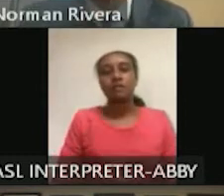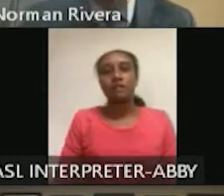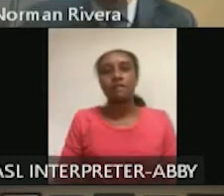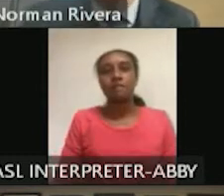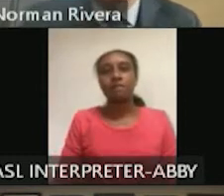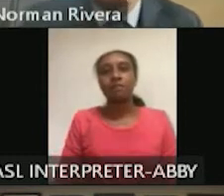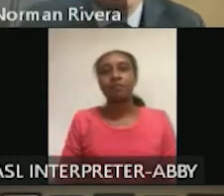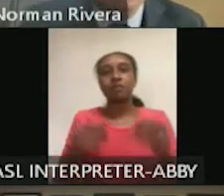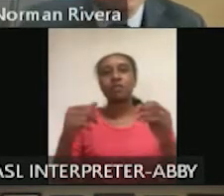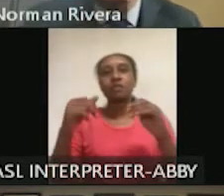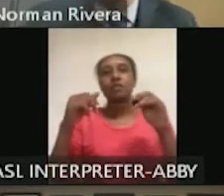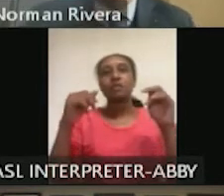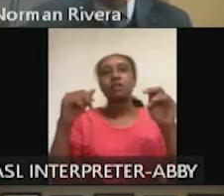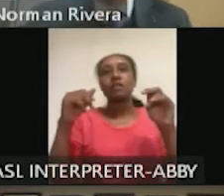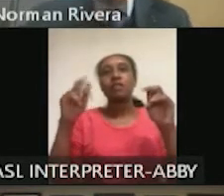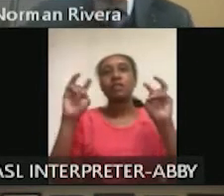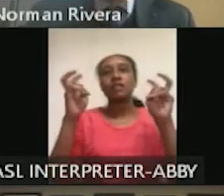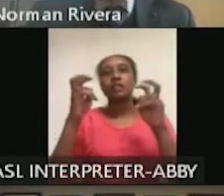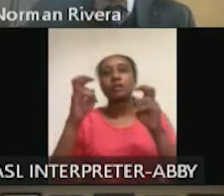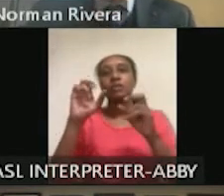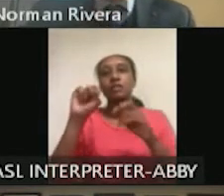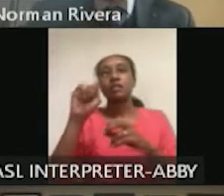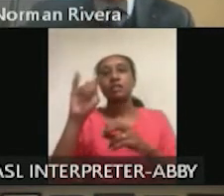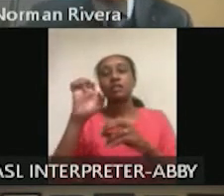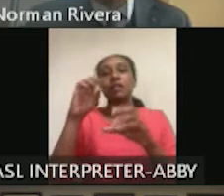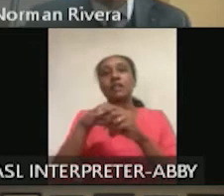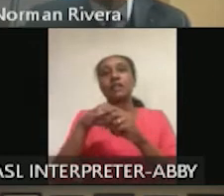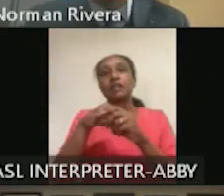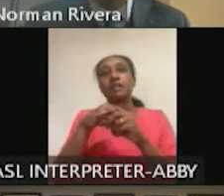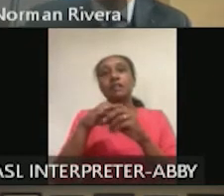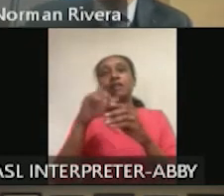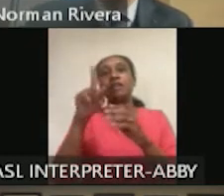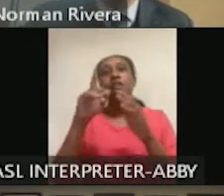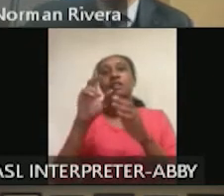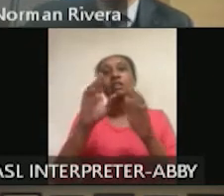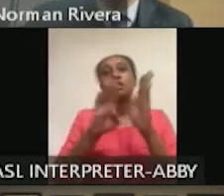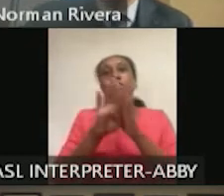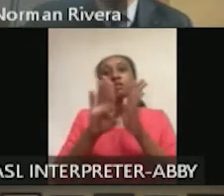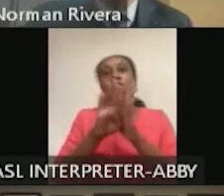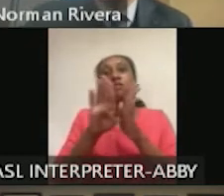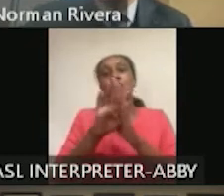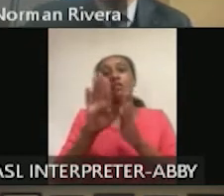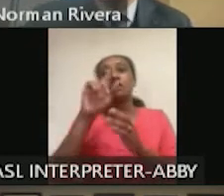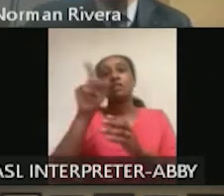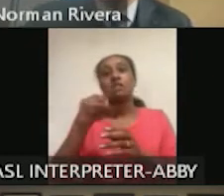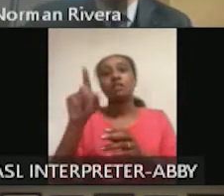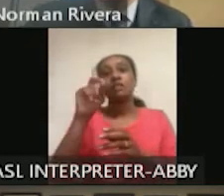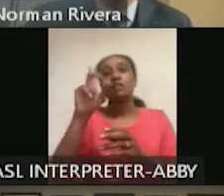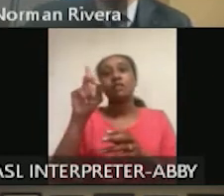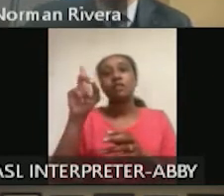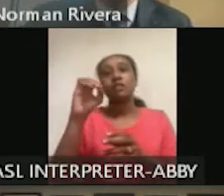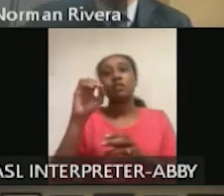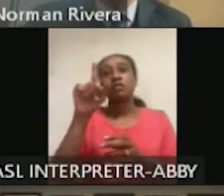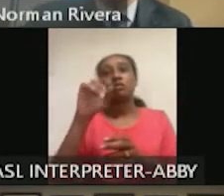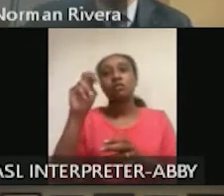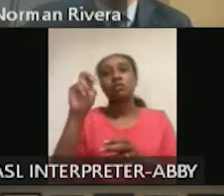The subject site is also located in the Development District Overlay, the DDO zone.